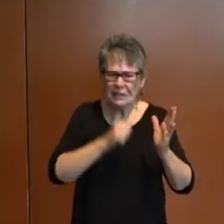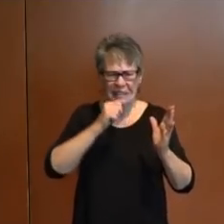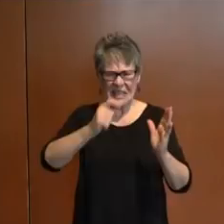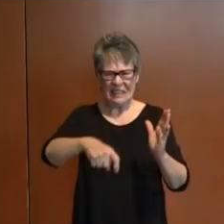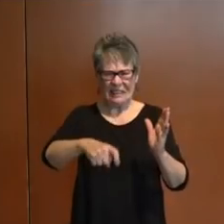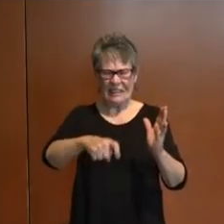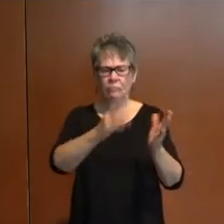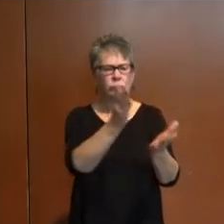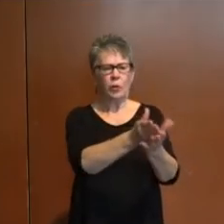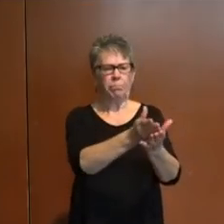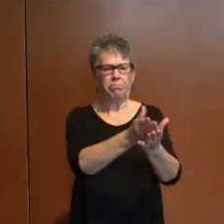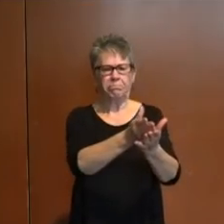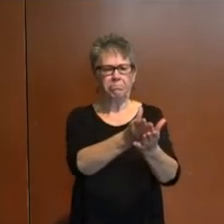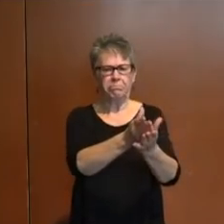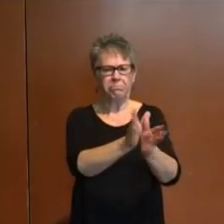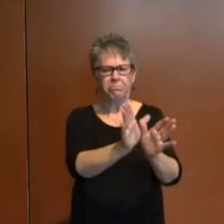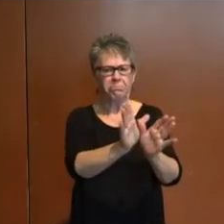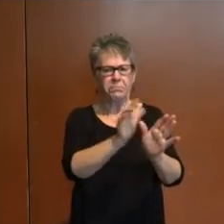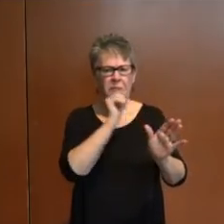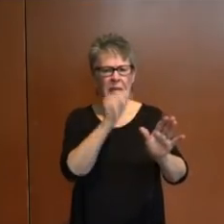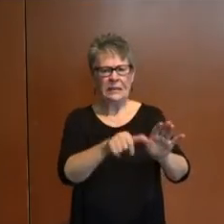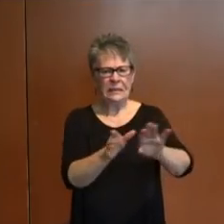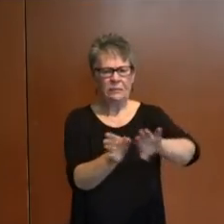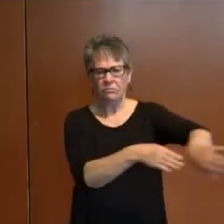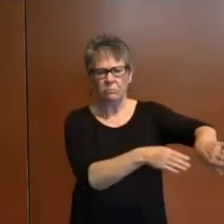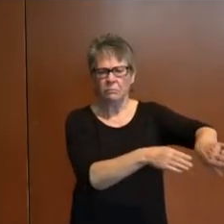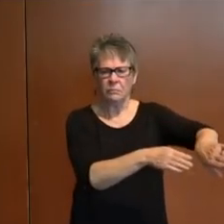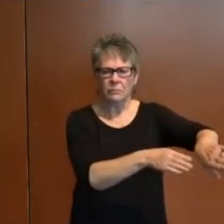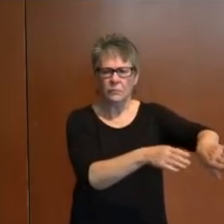their anesthesia,